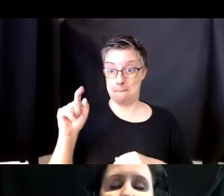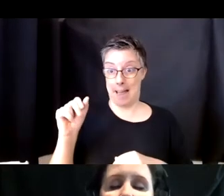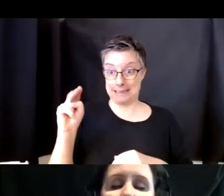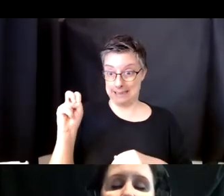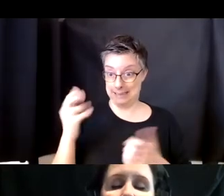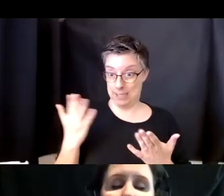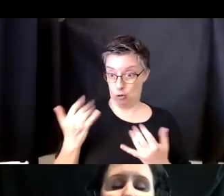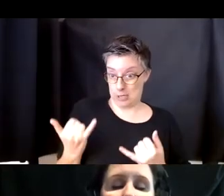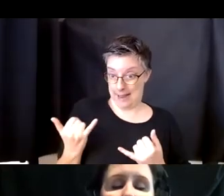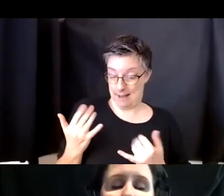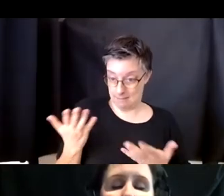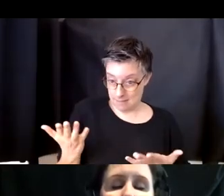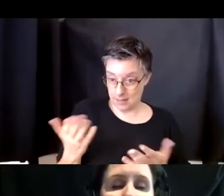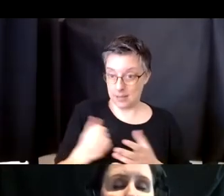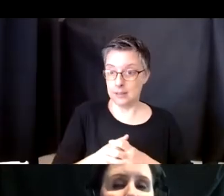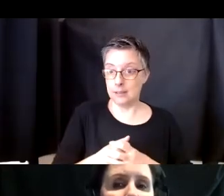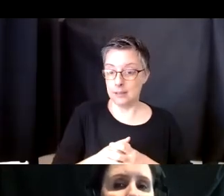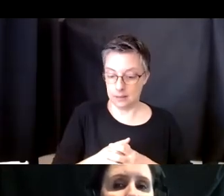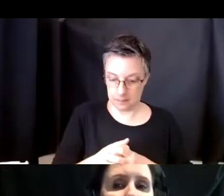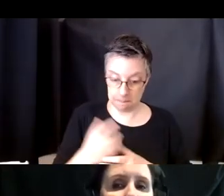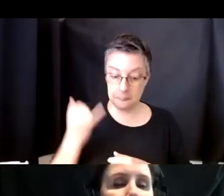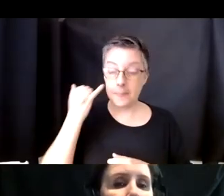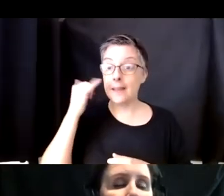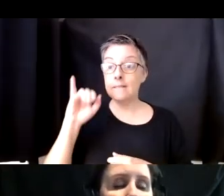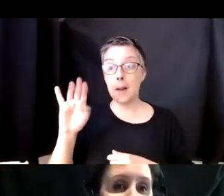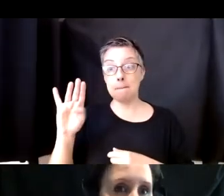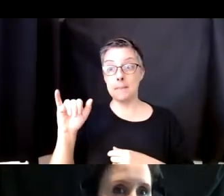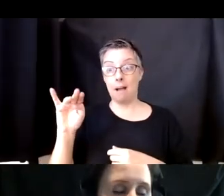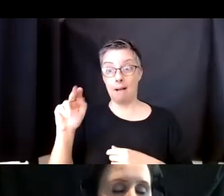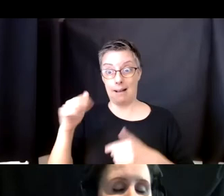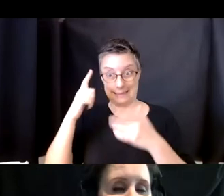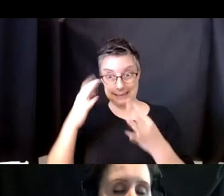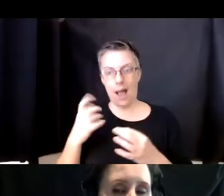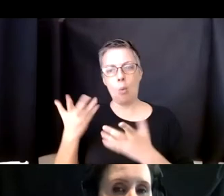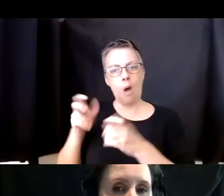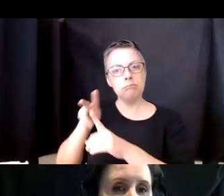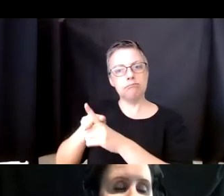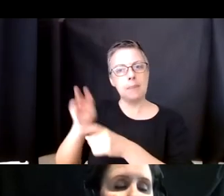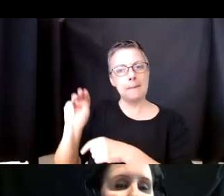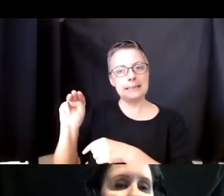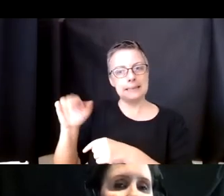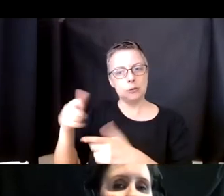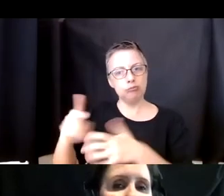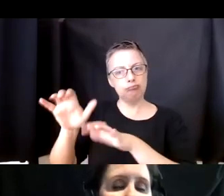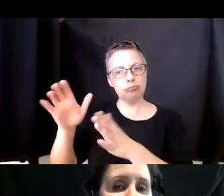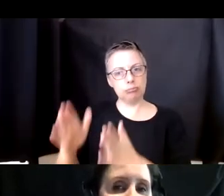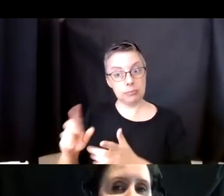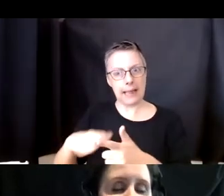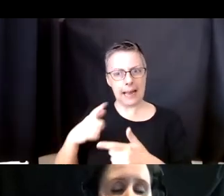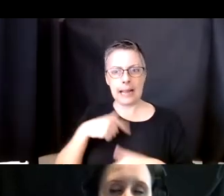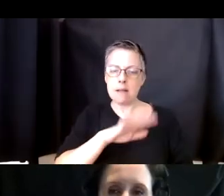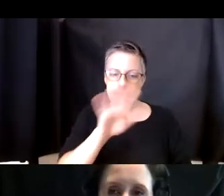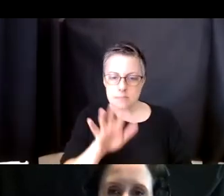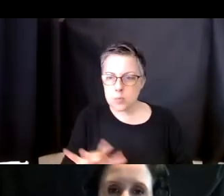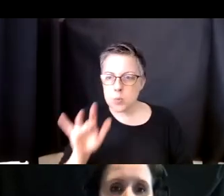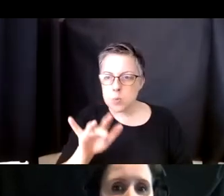this, and if Bianca decided that she wants Maxine to be the captioner, she could assign Maxine to